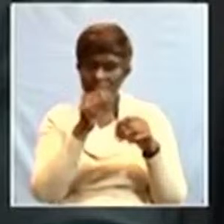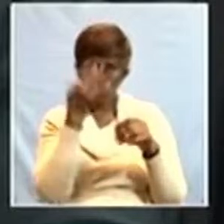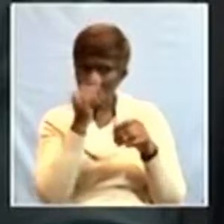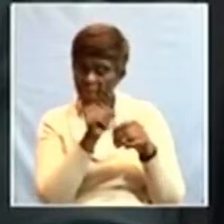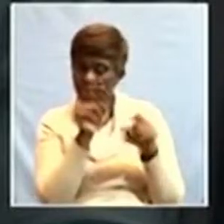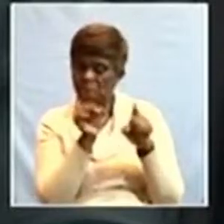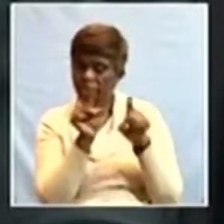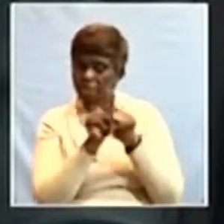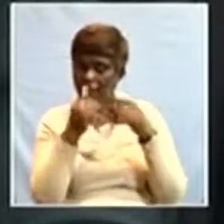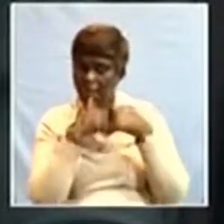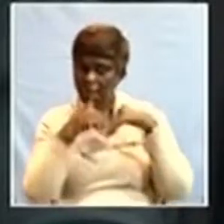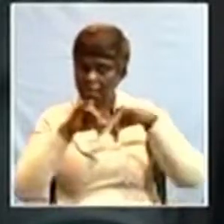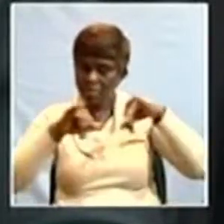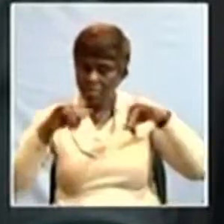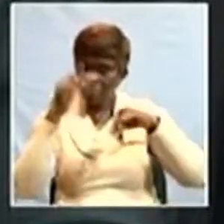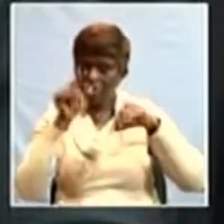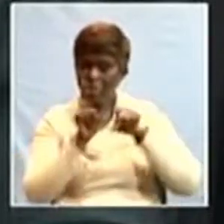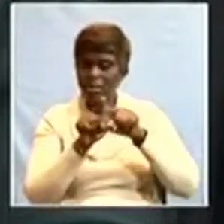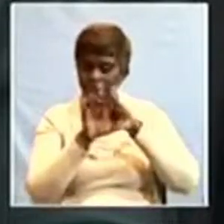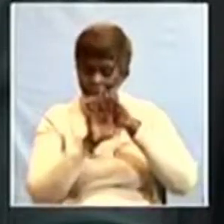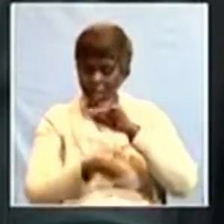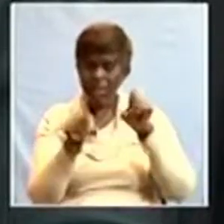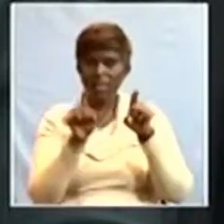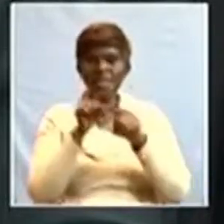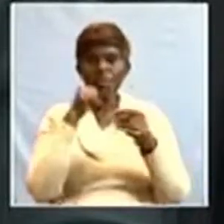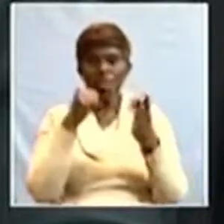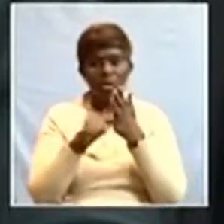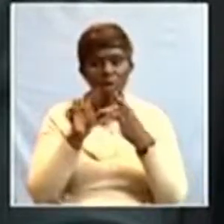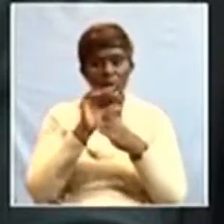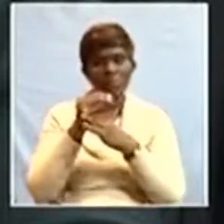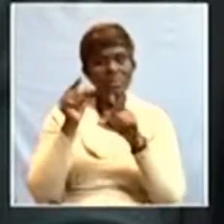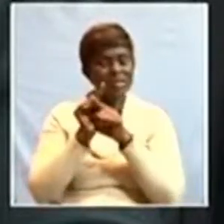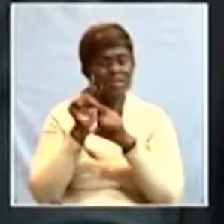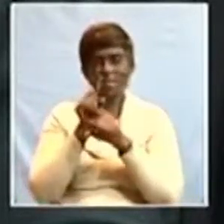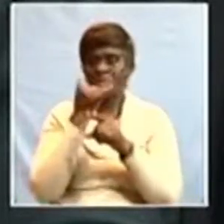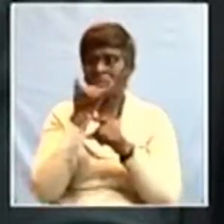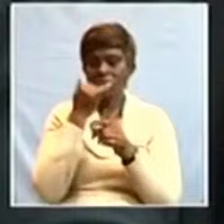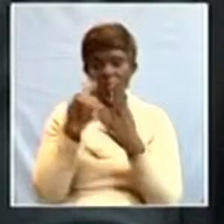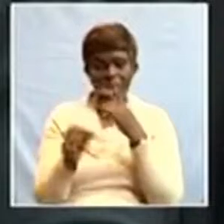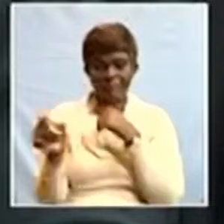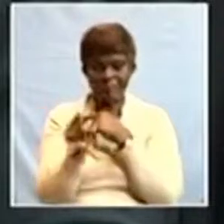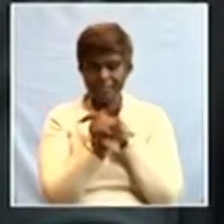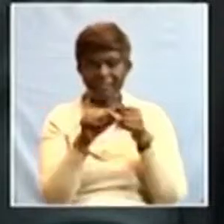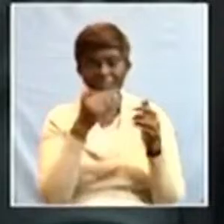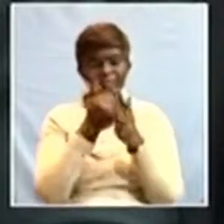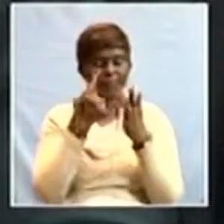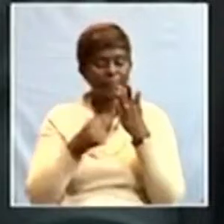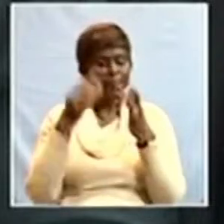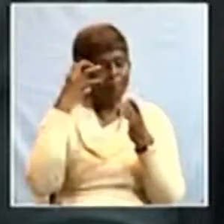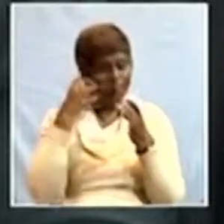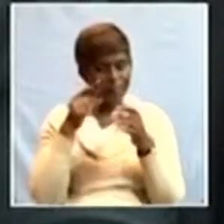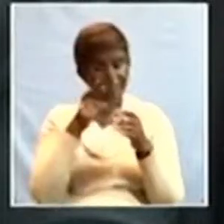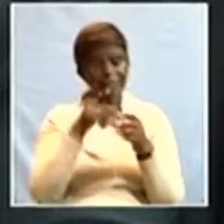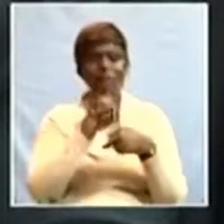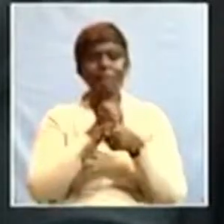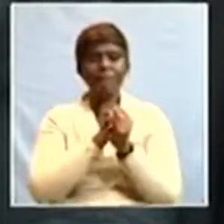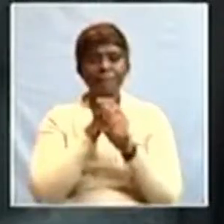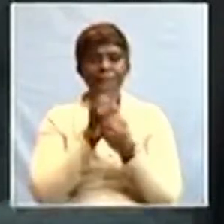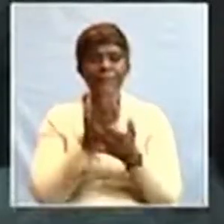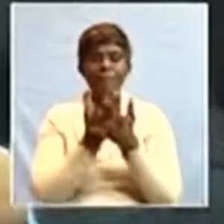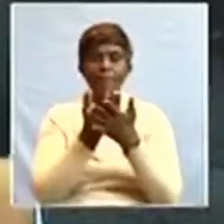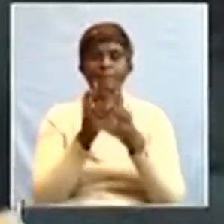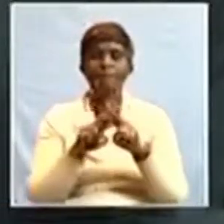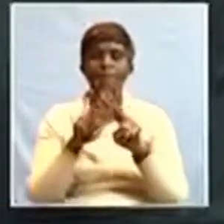it that there was segregation under the same charge or the same offense that actually these two officers committed? I submit,